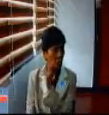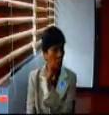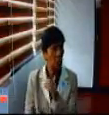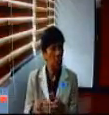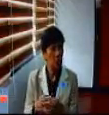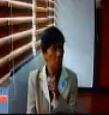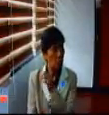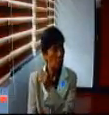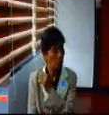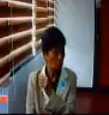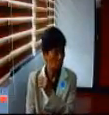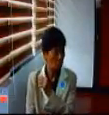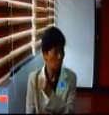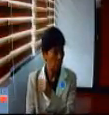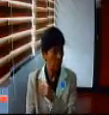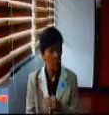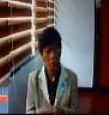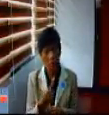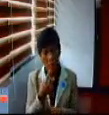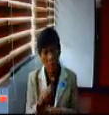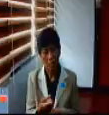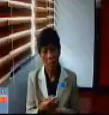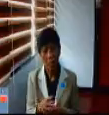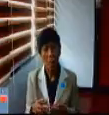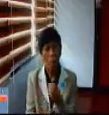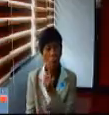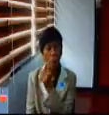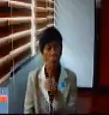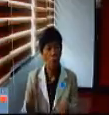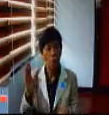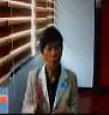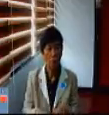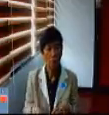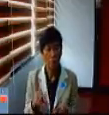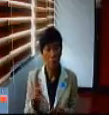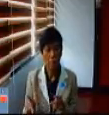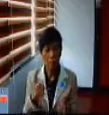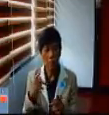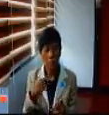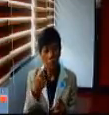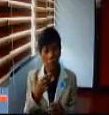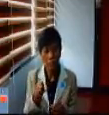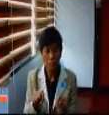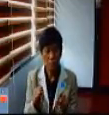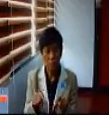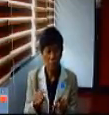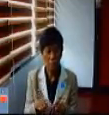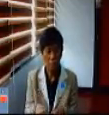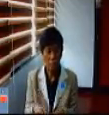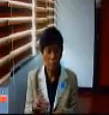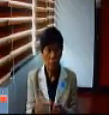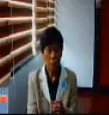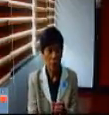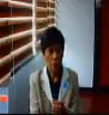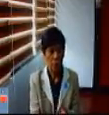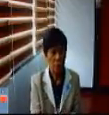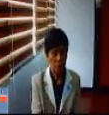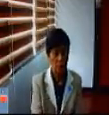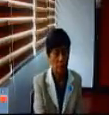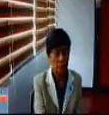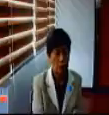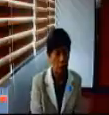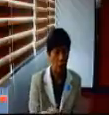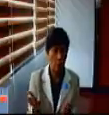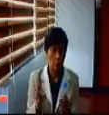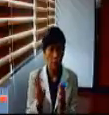nila, mas mahirap pa daw po sila dun sa nangangalakal. Nagbabakal bote. Mas mahirap pa sila doon. Kasi once they don't have